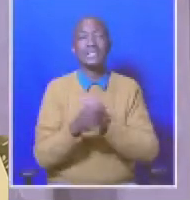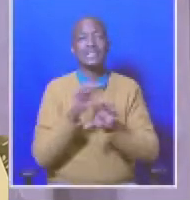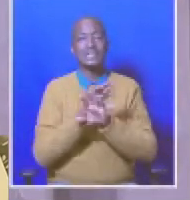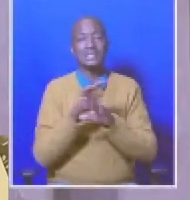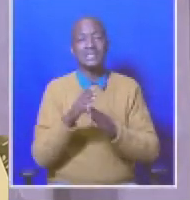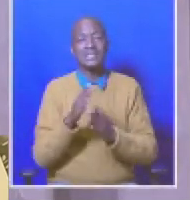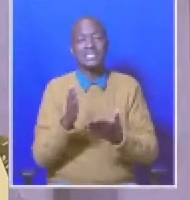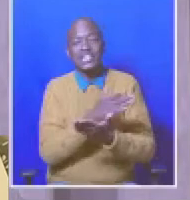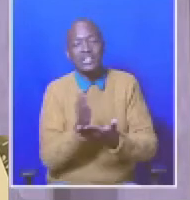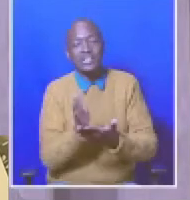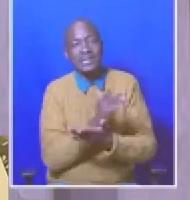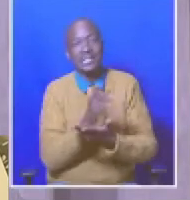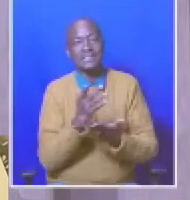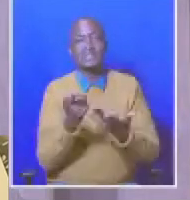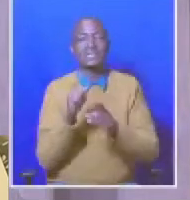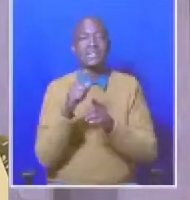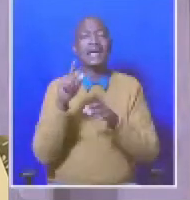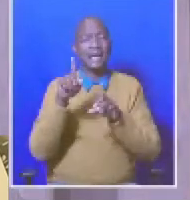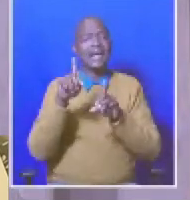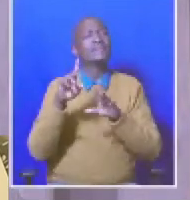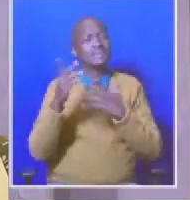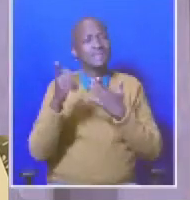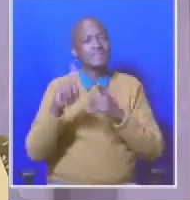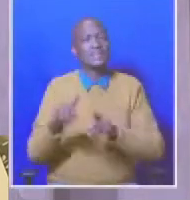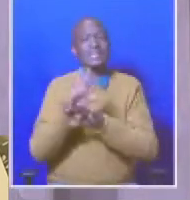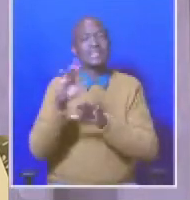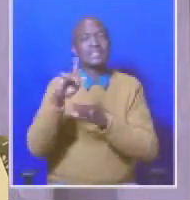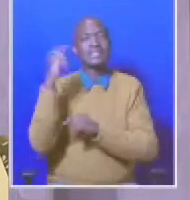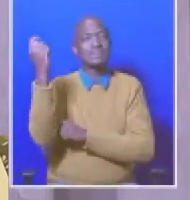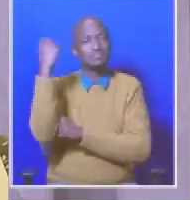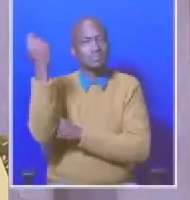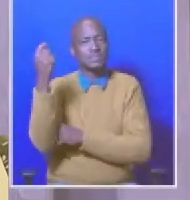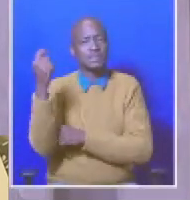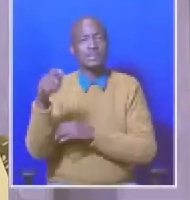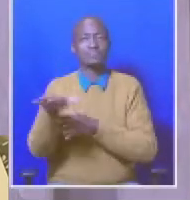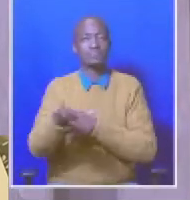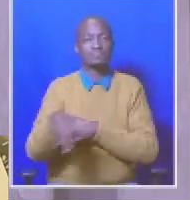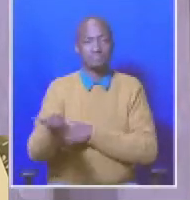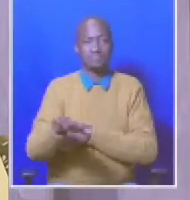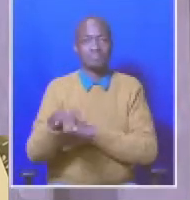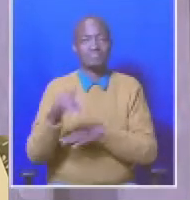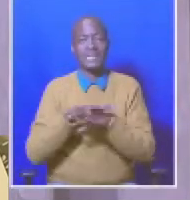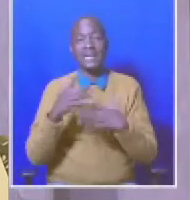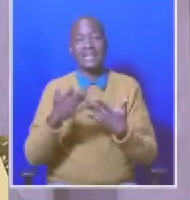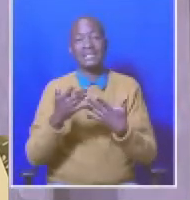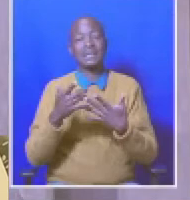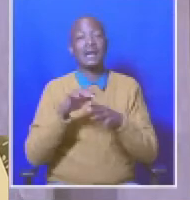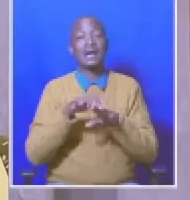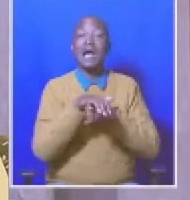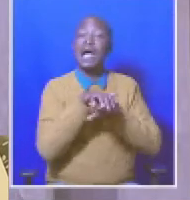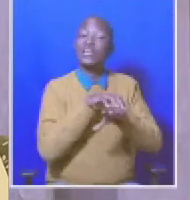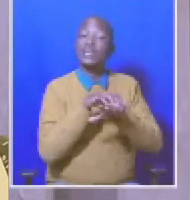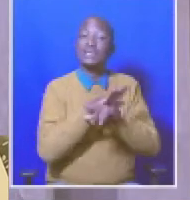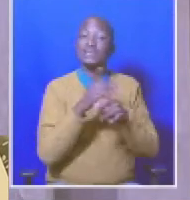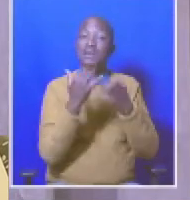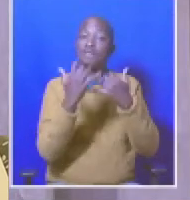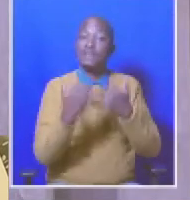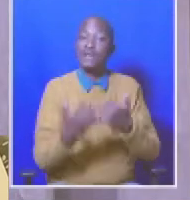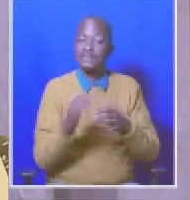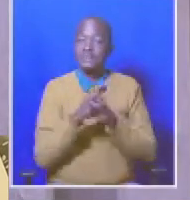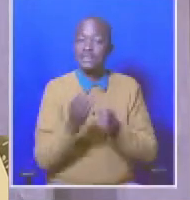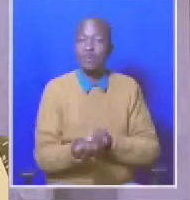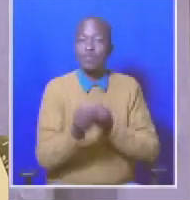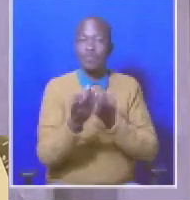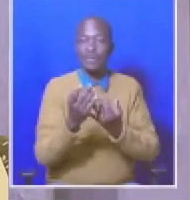schemes, particularly in rural areas. The Macro Agricultural Finance Institute of South Africa